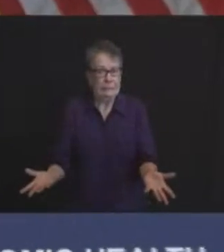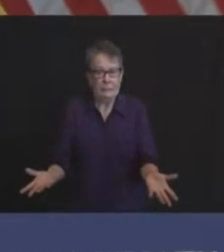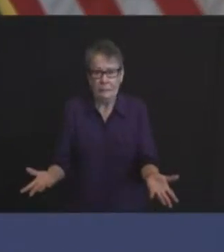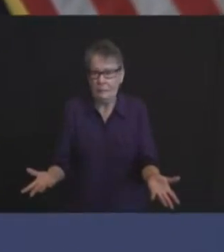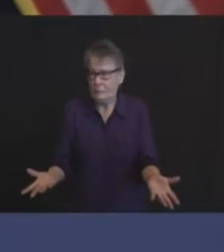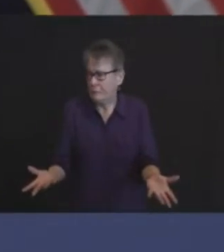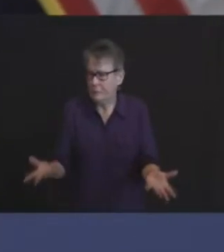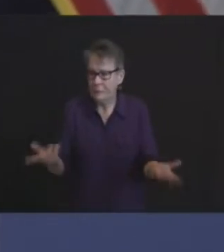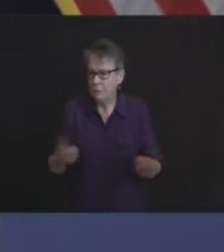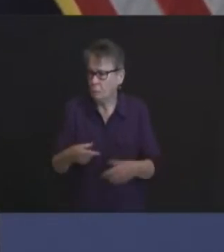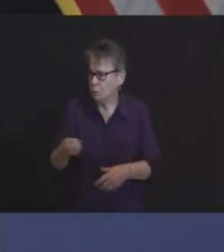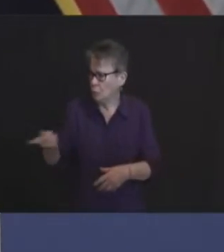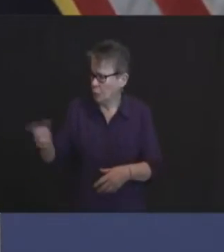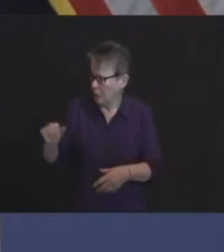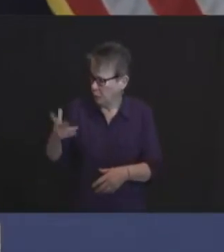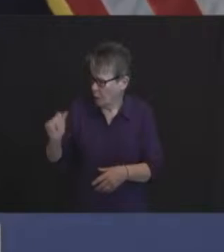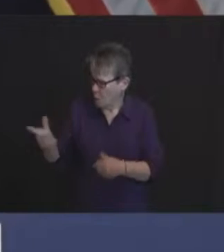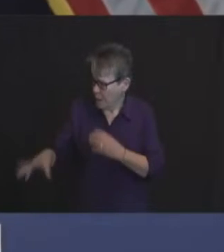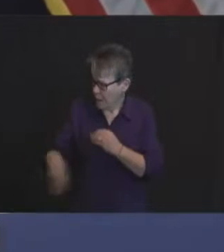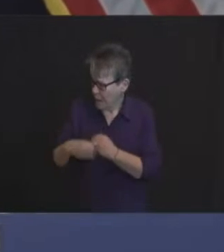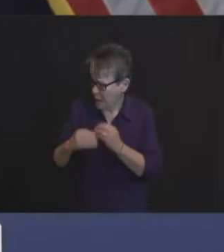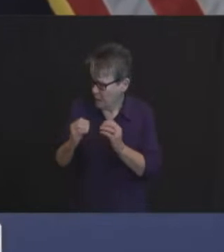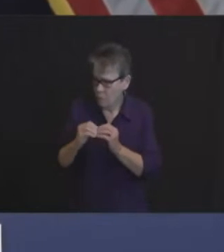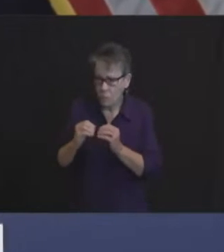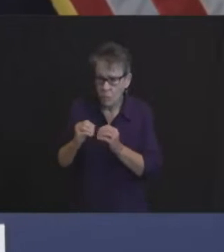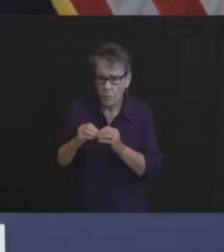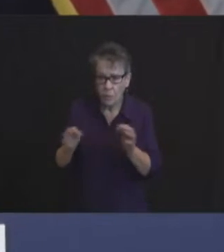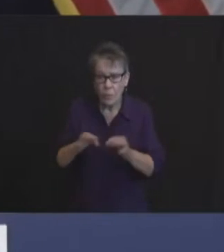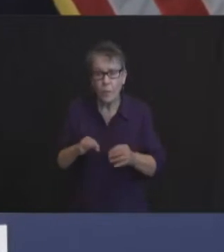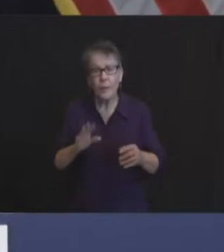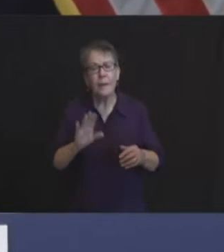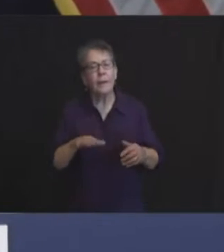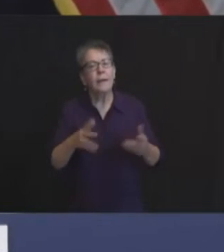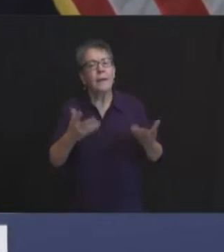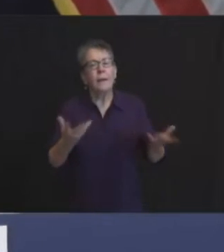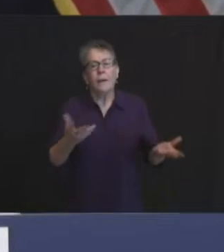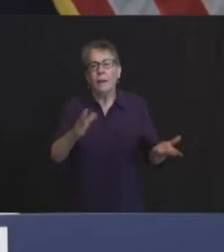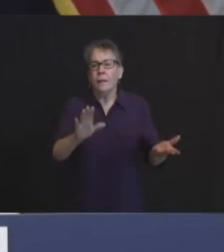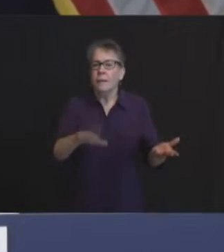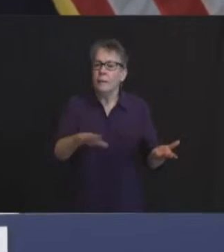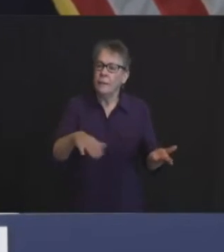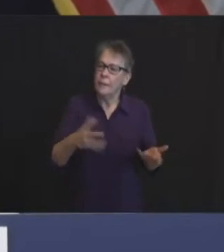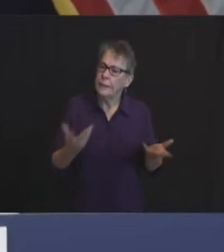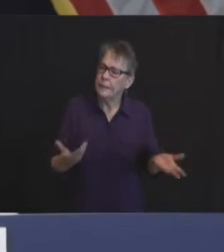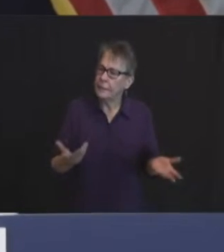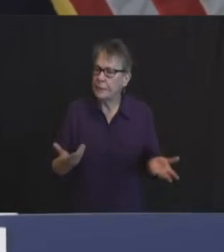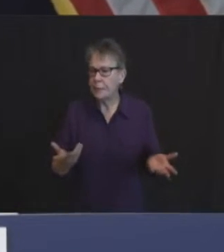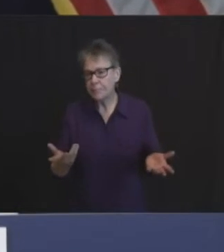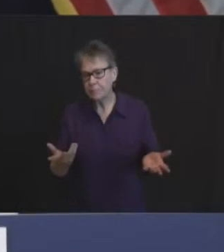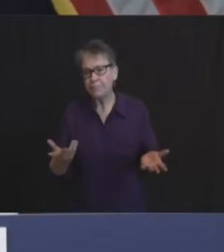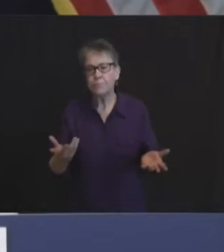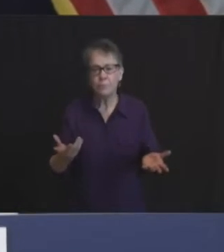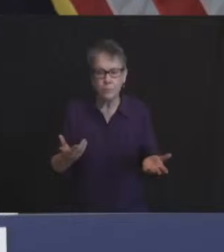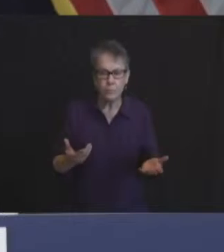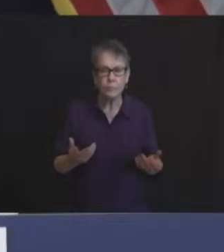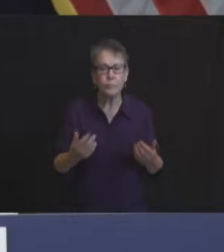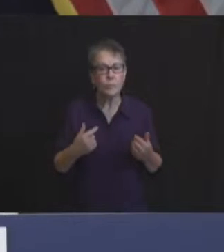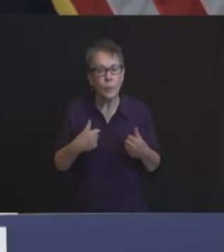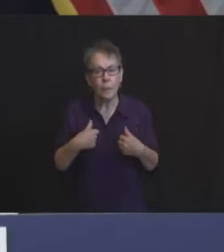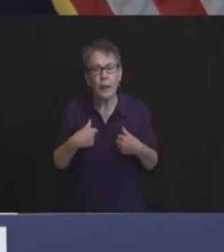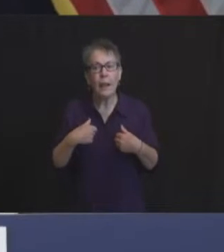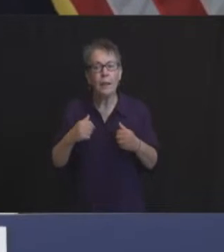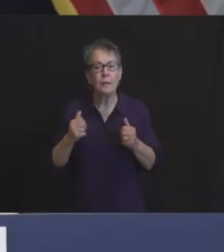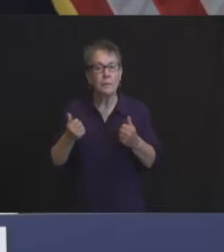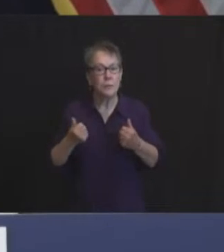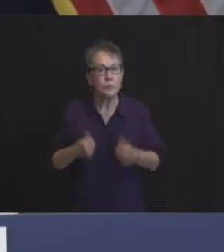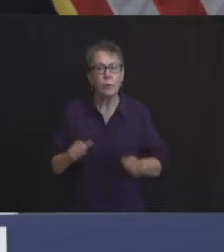actually captured what we've been working to do throughout this pandemic. And so as I stay in touch with associations